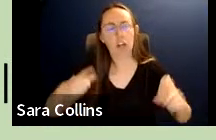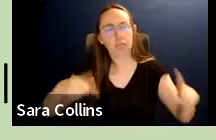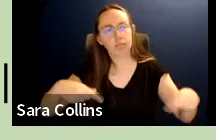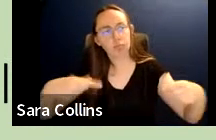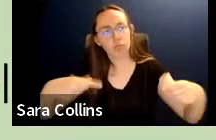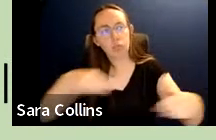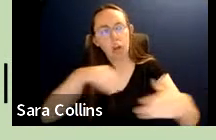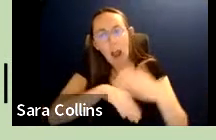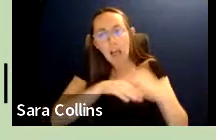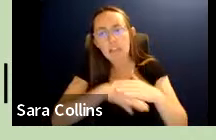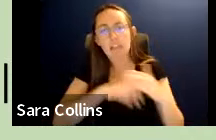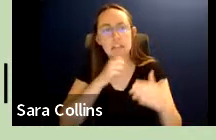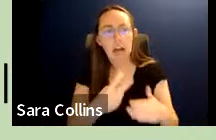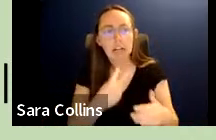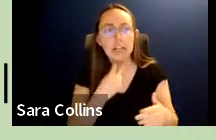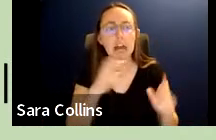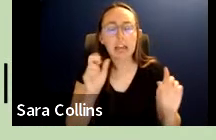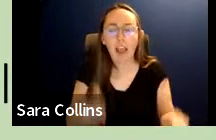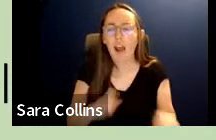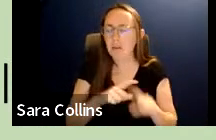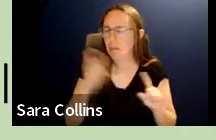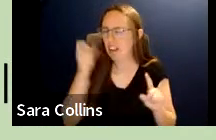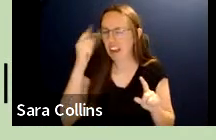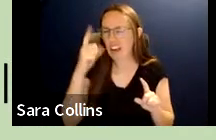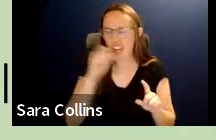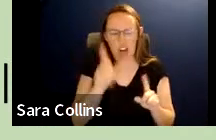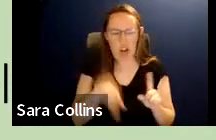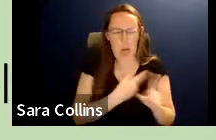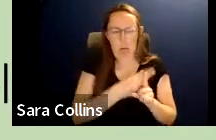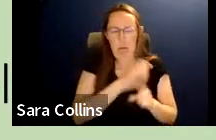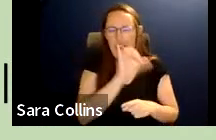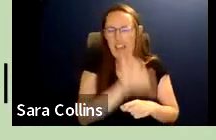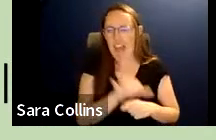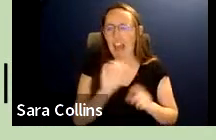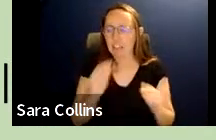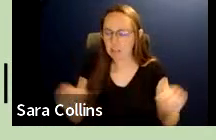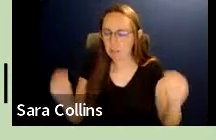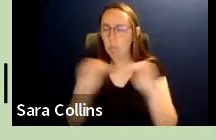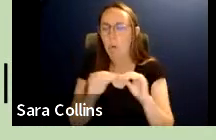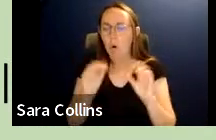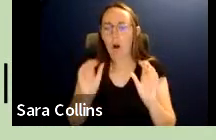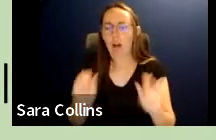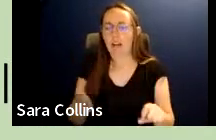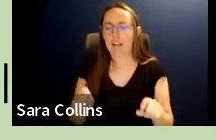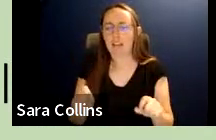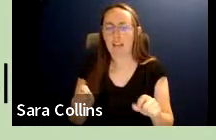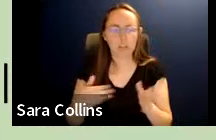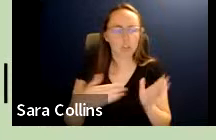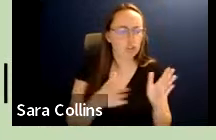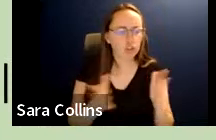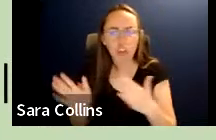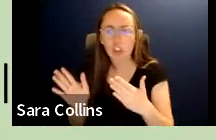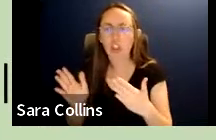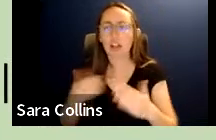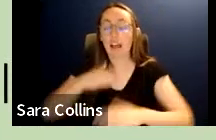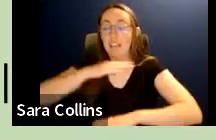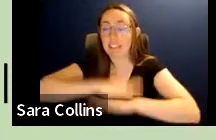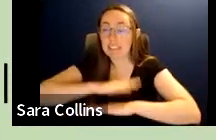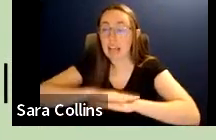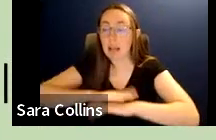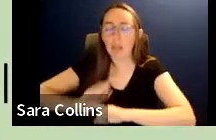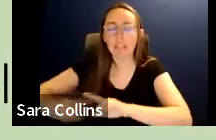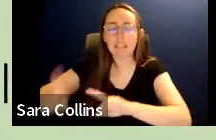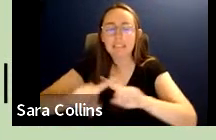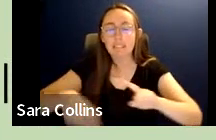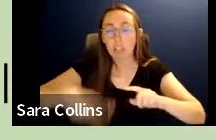or not have inadequate room to turn around or to access work areas. But we also have tables of varying heights